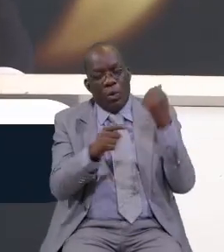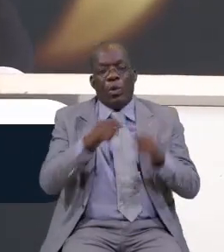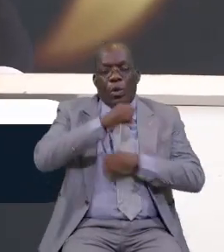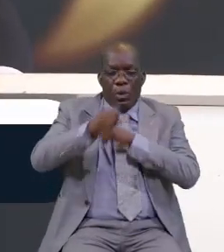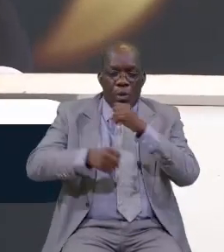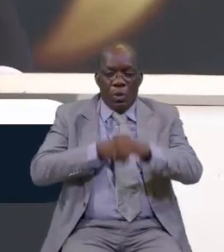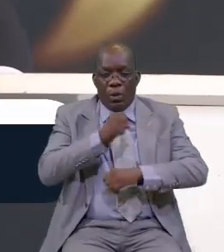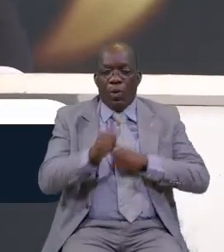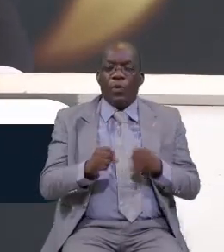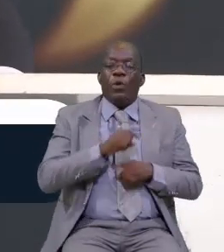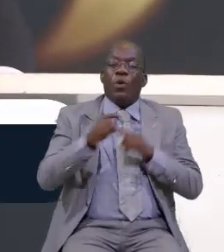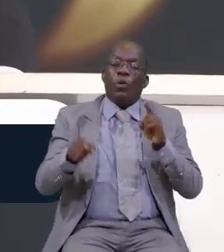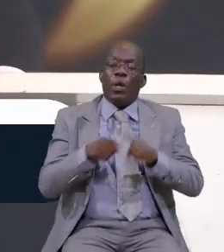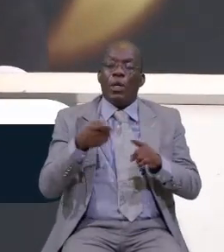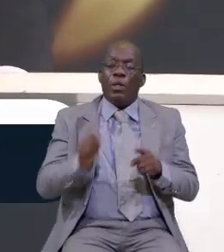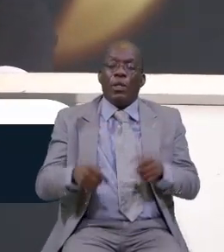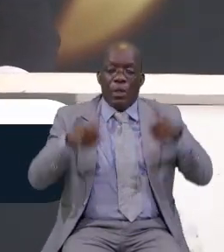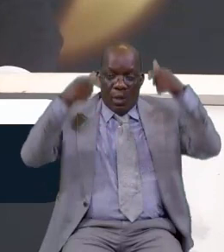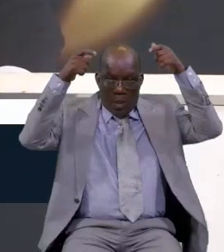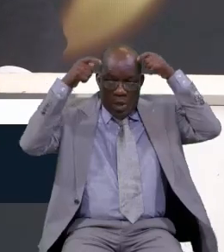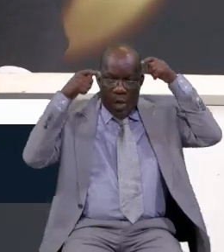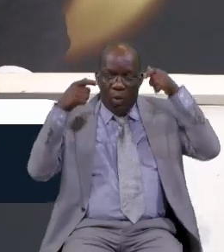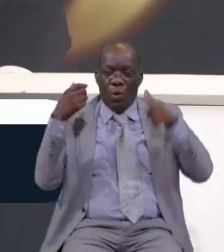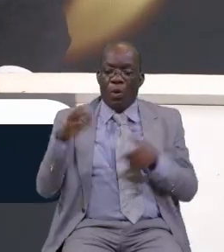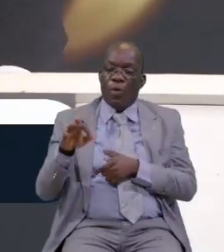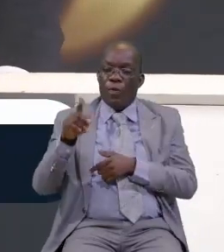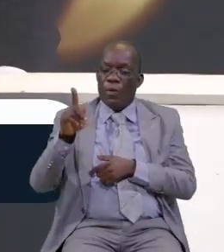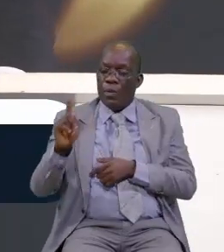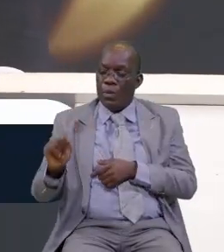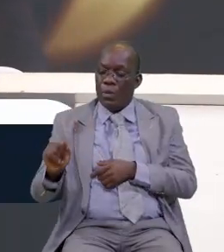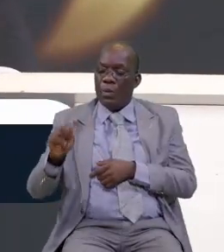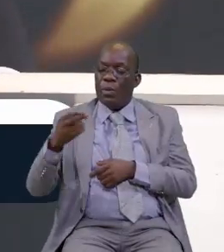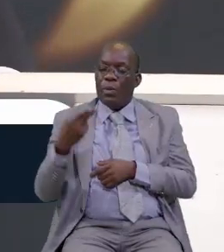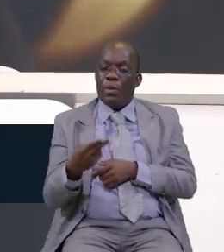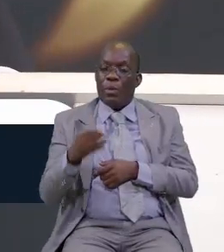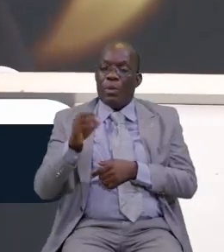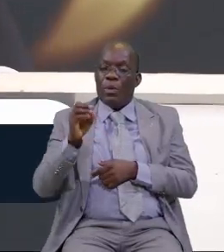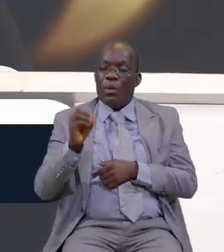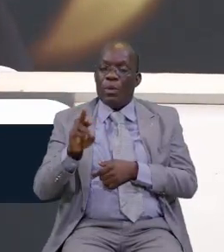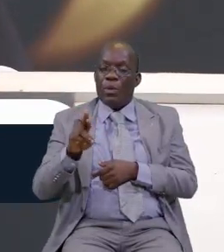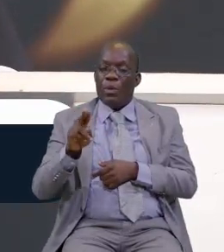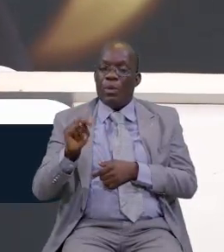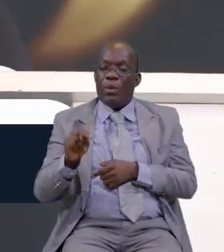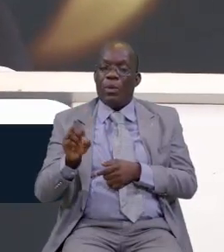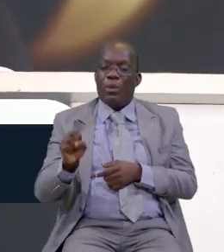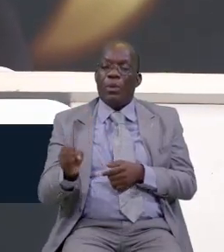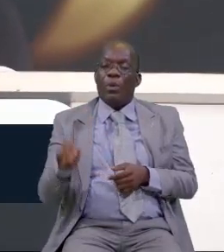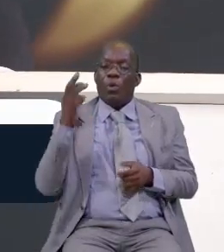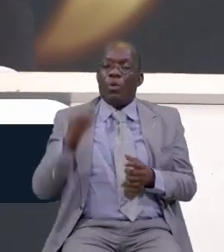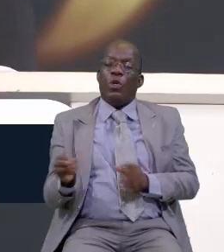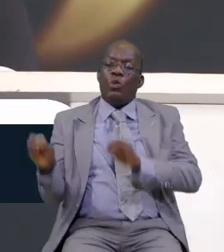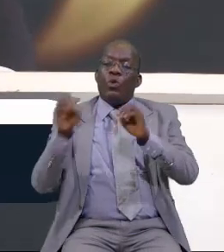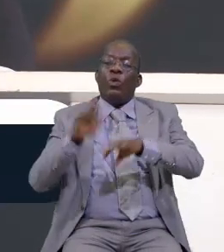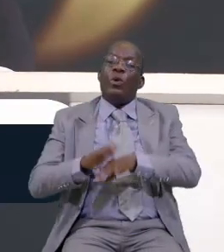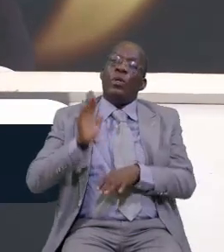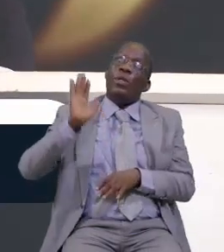crown of thorns was laid on his head, suffering. When he